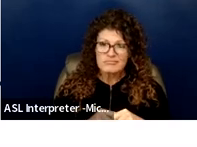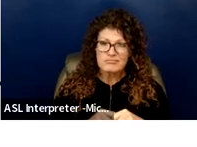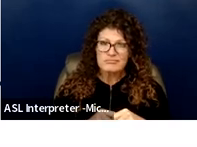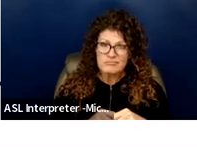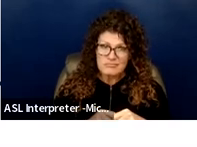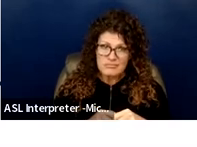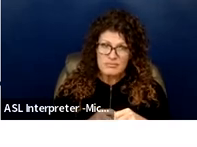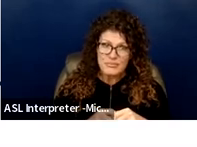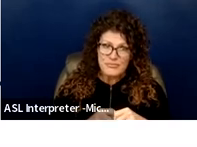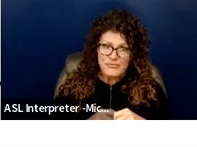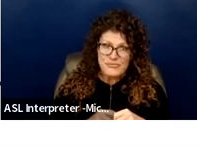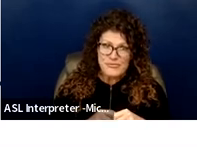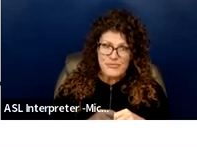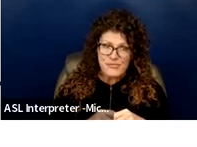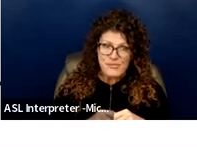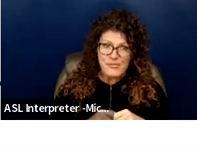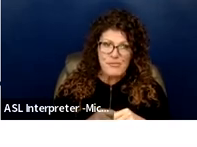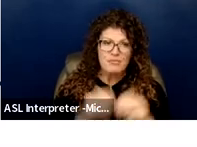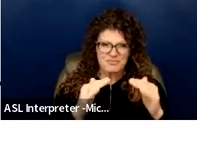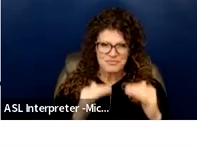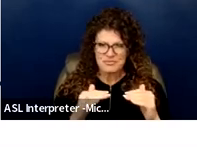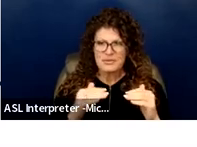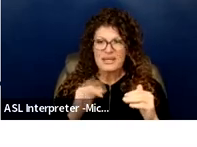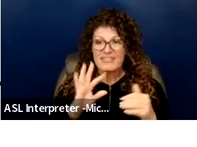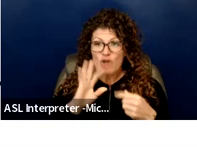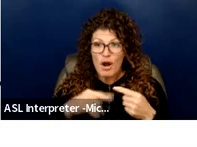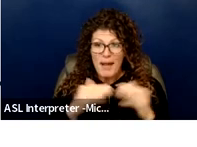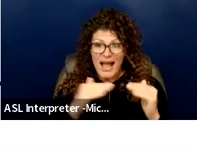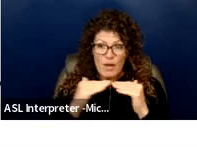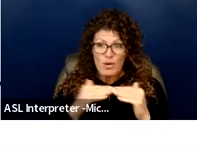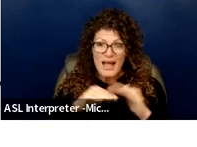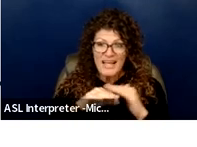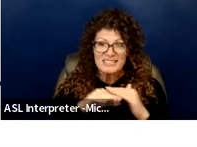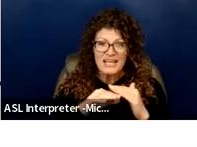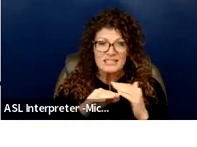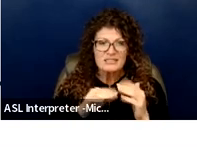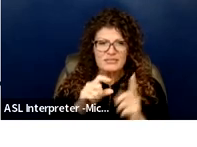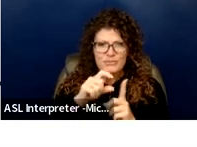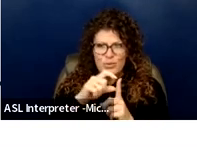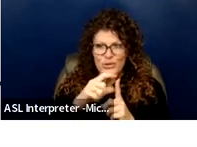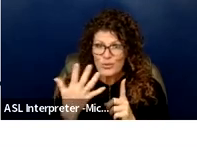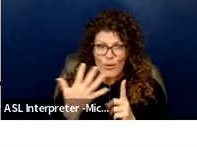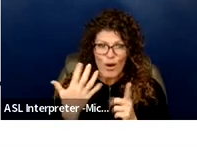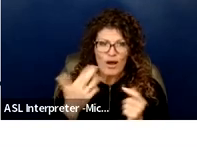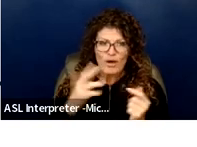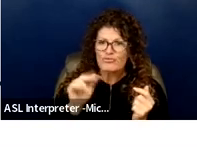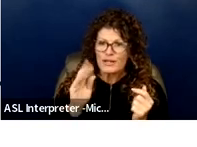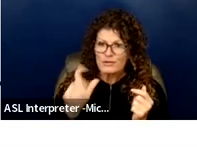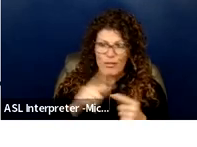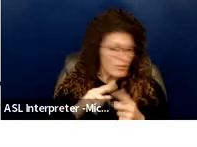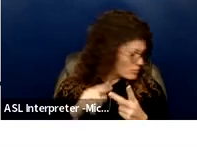we're talking about, for example, equitable access for education, responses included words like racial, resources,